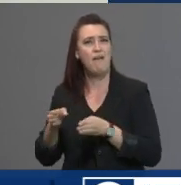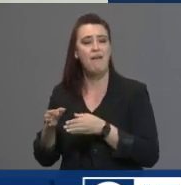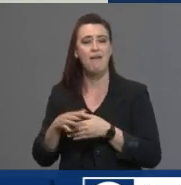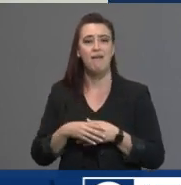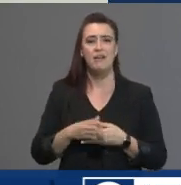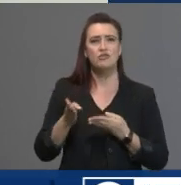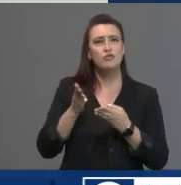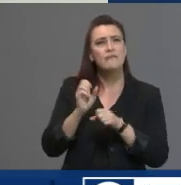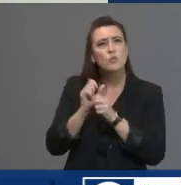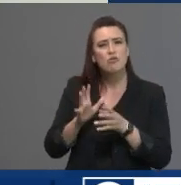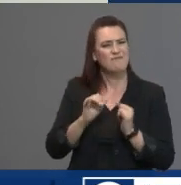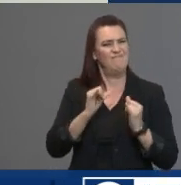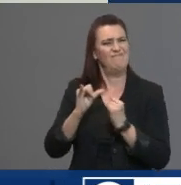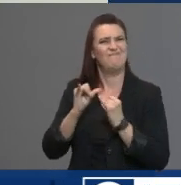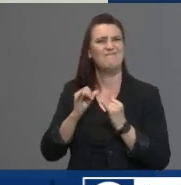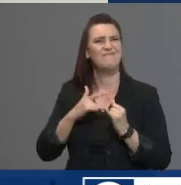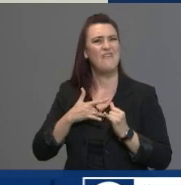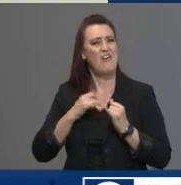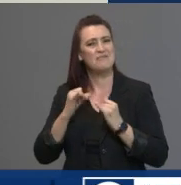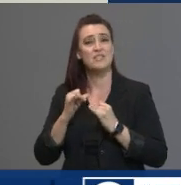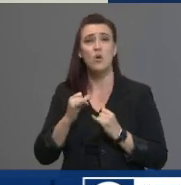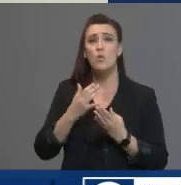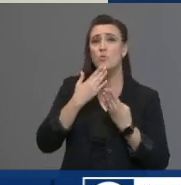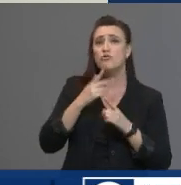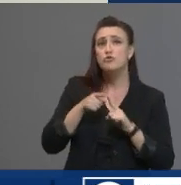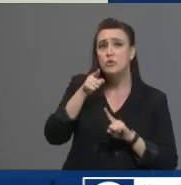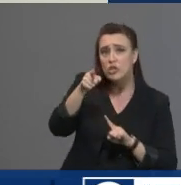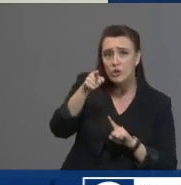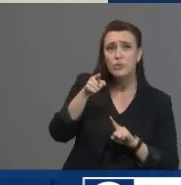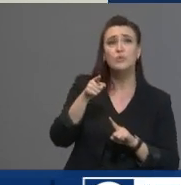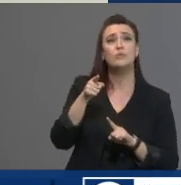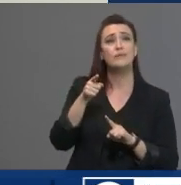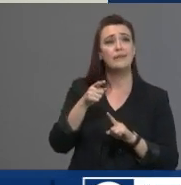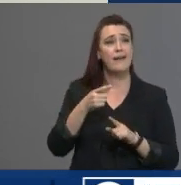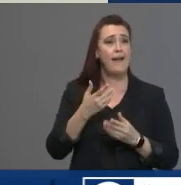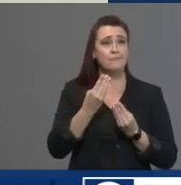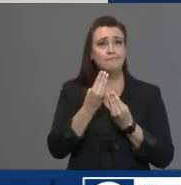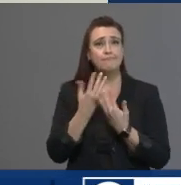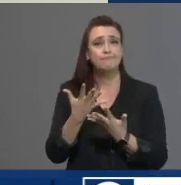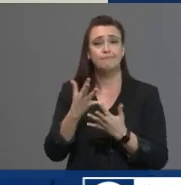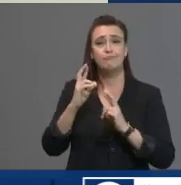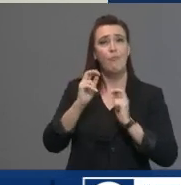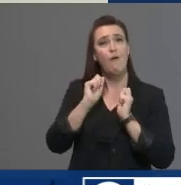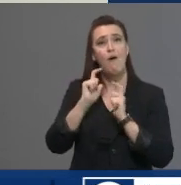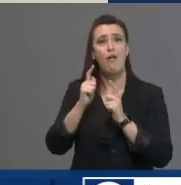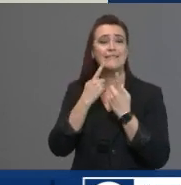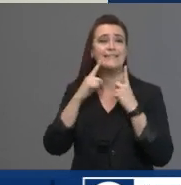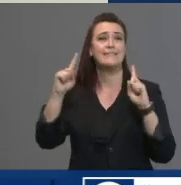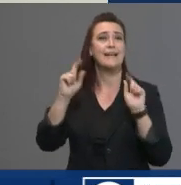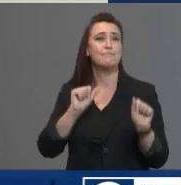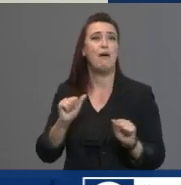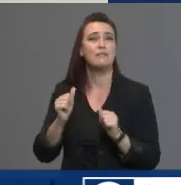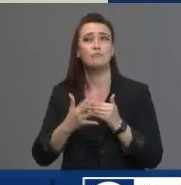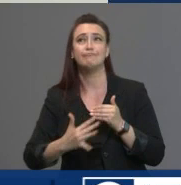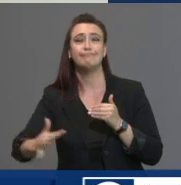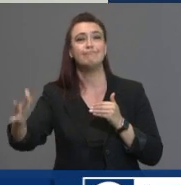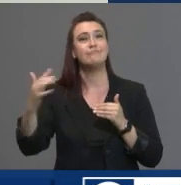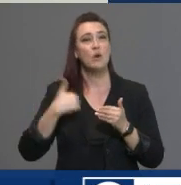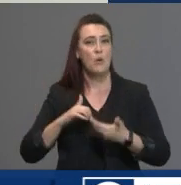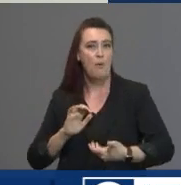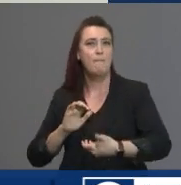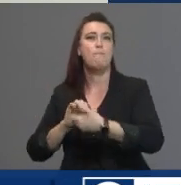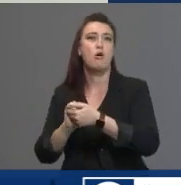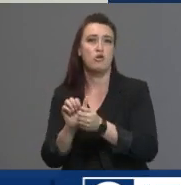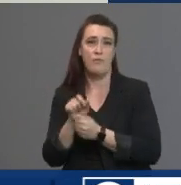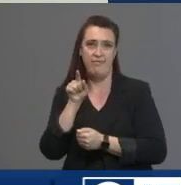service worker in our state. So we're grateful to you and wishing you all the success going forward. And we're going to